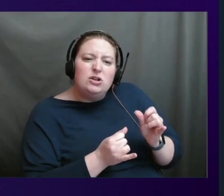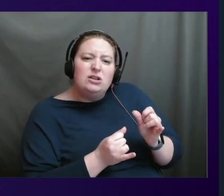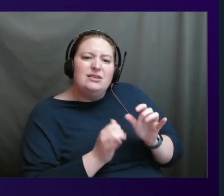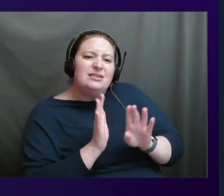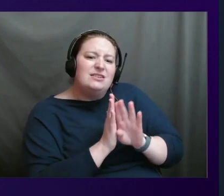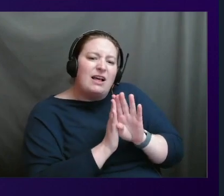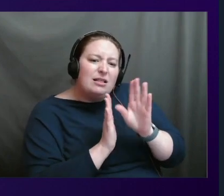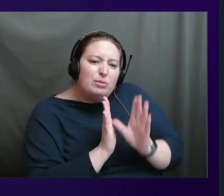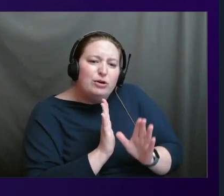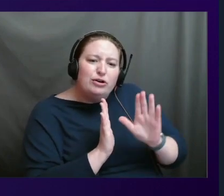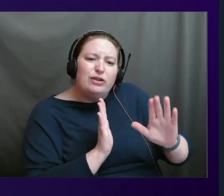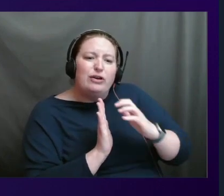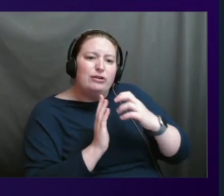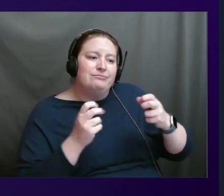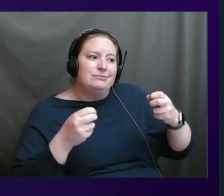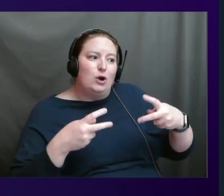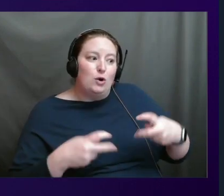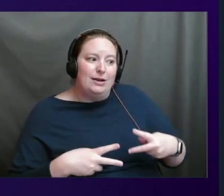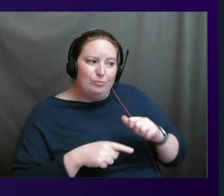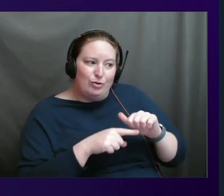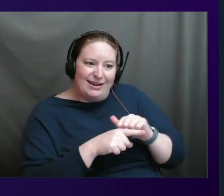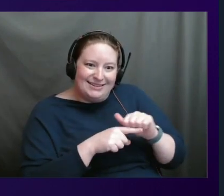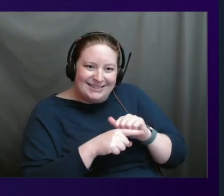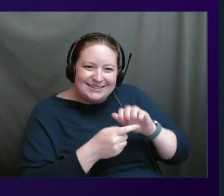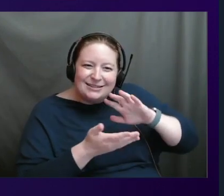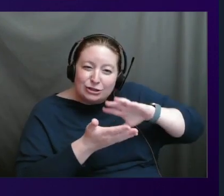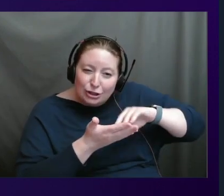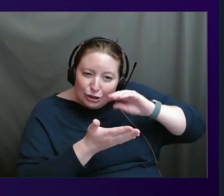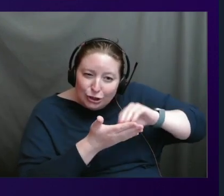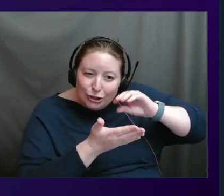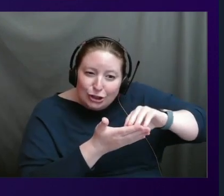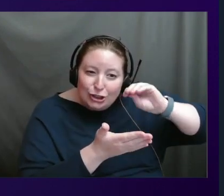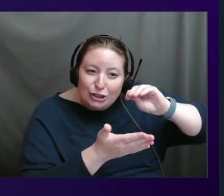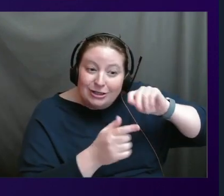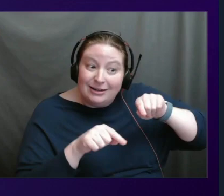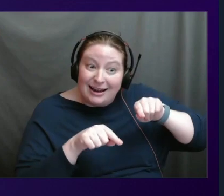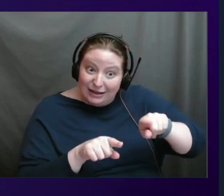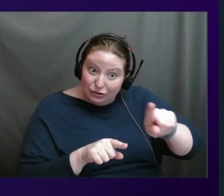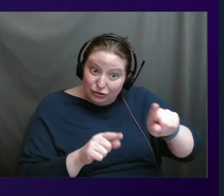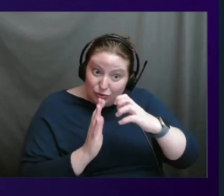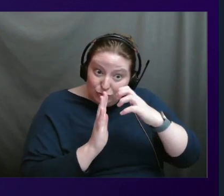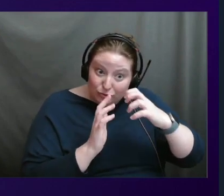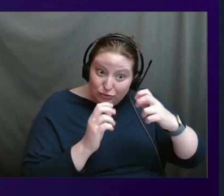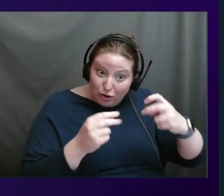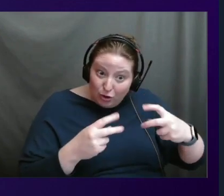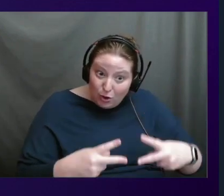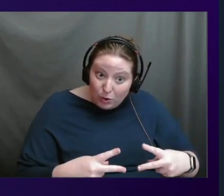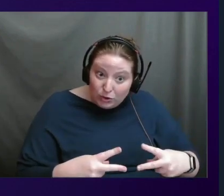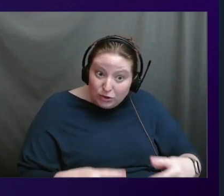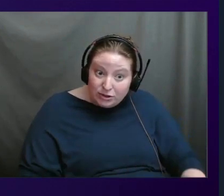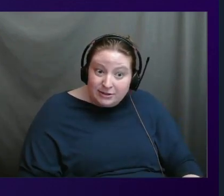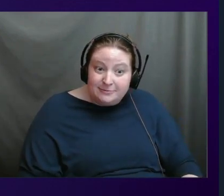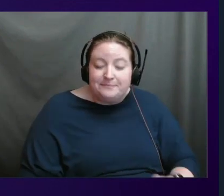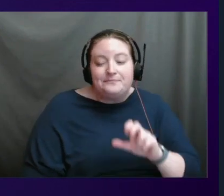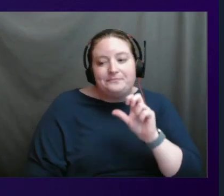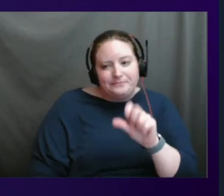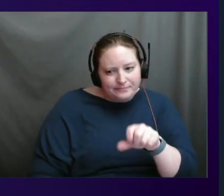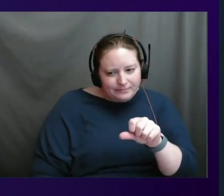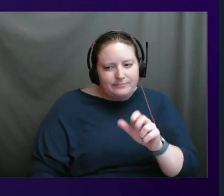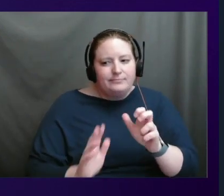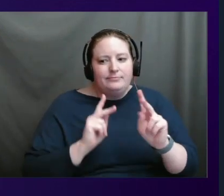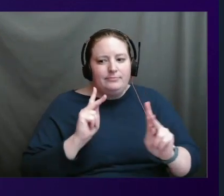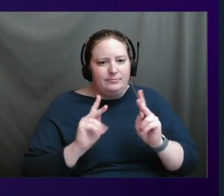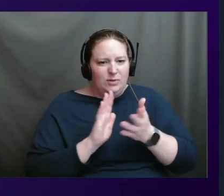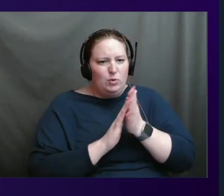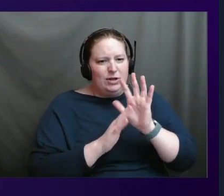developer's coding practices. Does it learn as you code with it? Yeah, I think people will definitely get used to it over time.